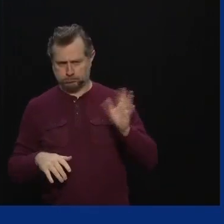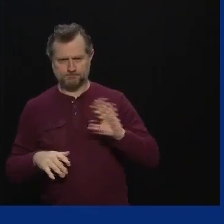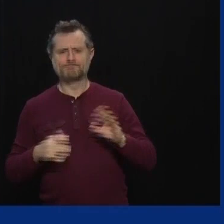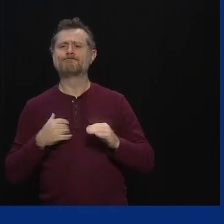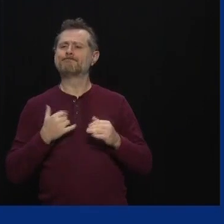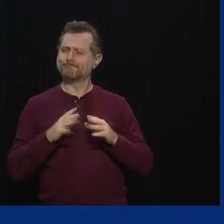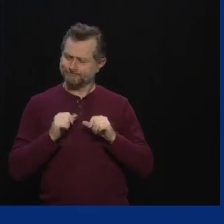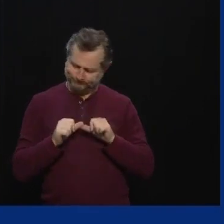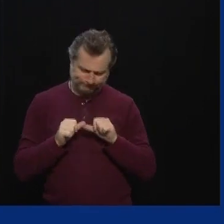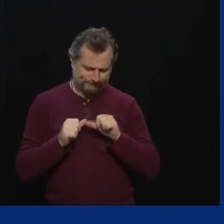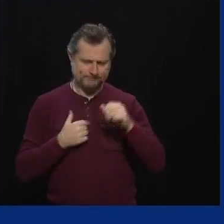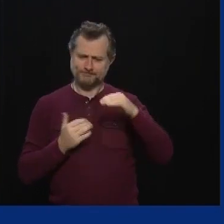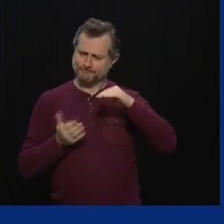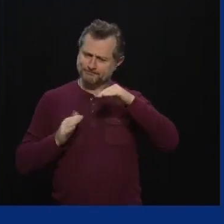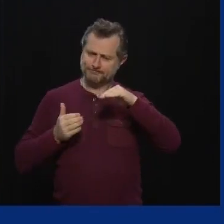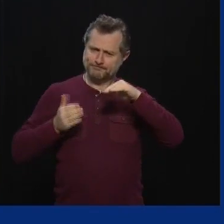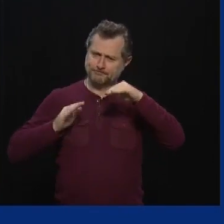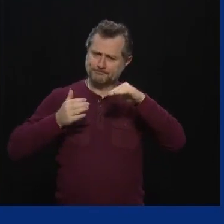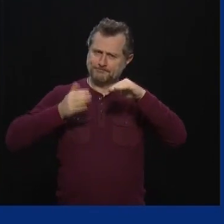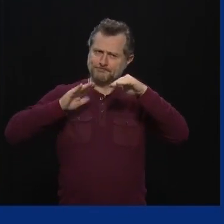and I believe we can achieve that.